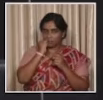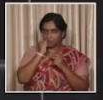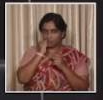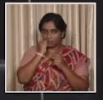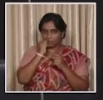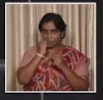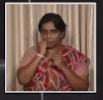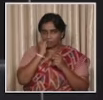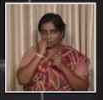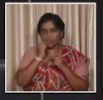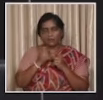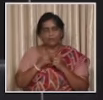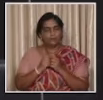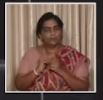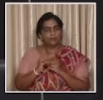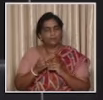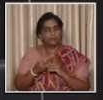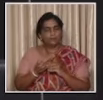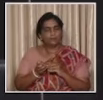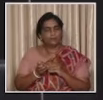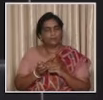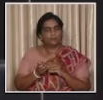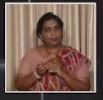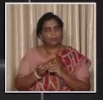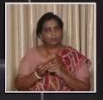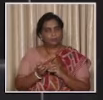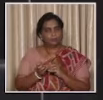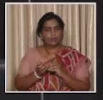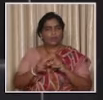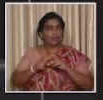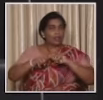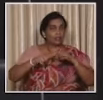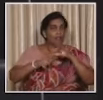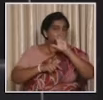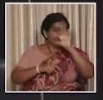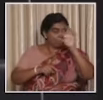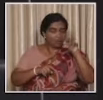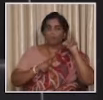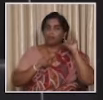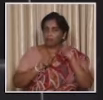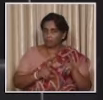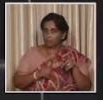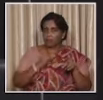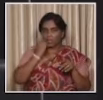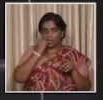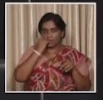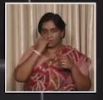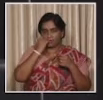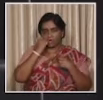trials through which even other countries could benefit. Because we have found ways to